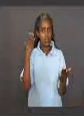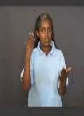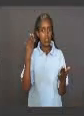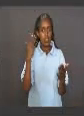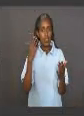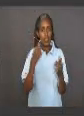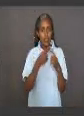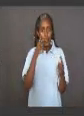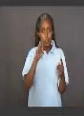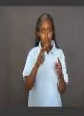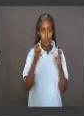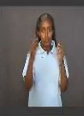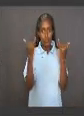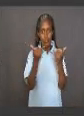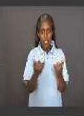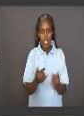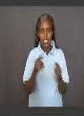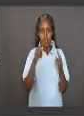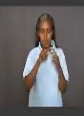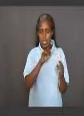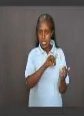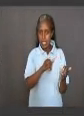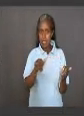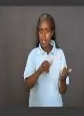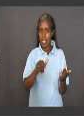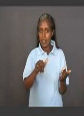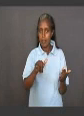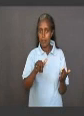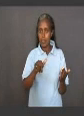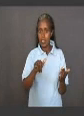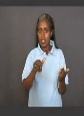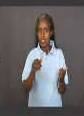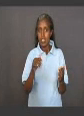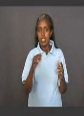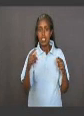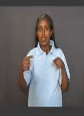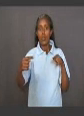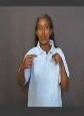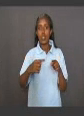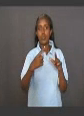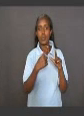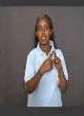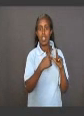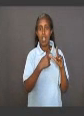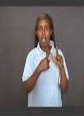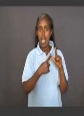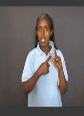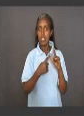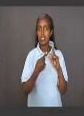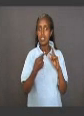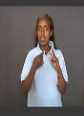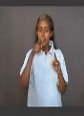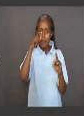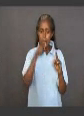For two figures to be similar, the corresponding angles must